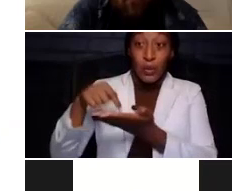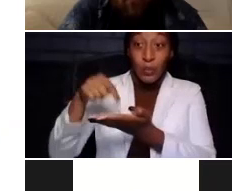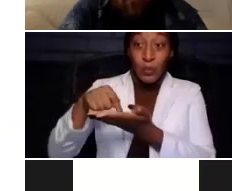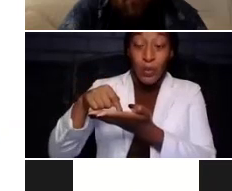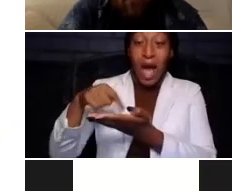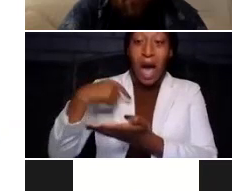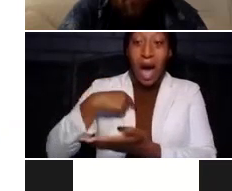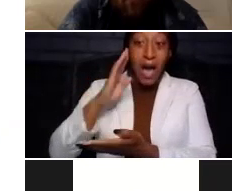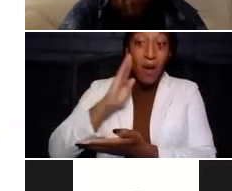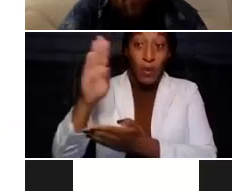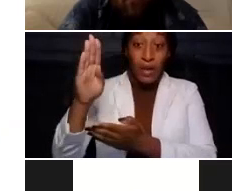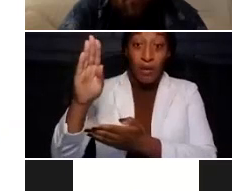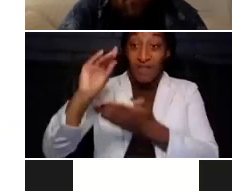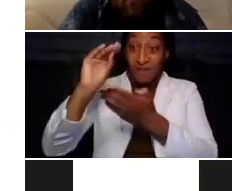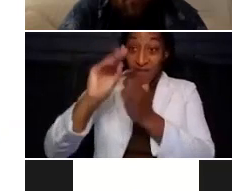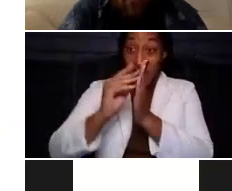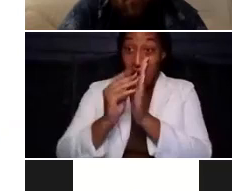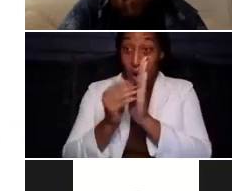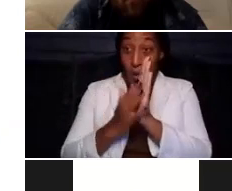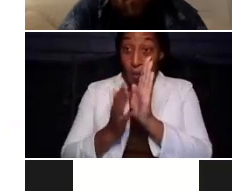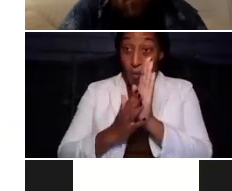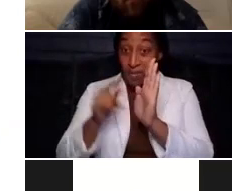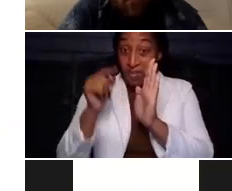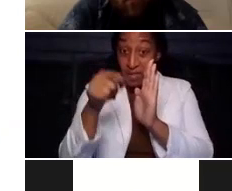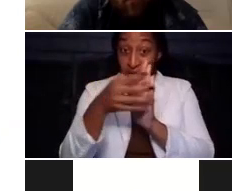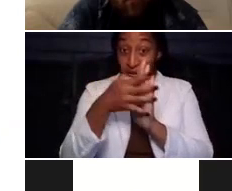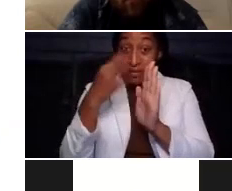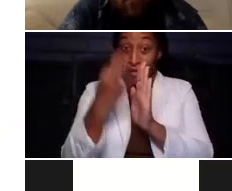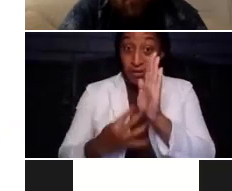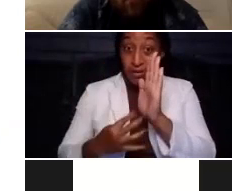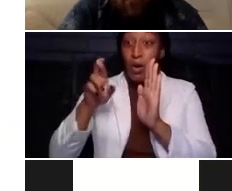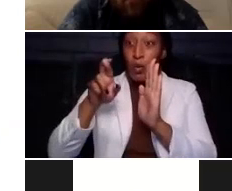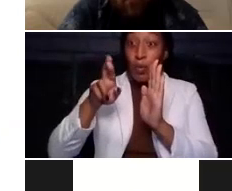you, and you will get the project back no later than 1 week.